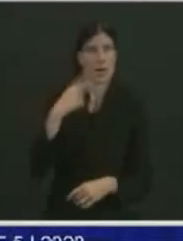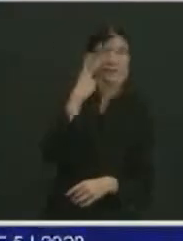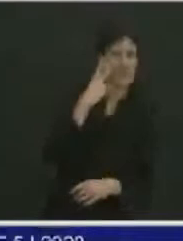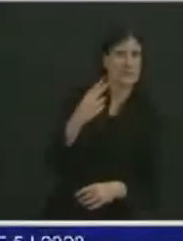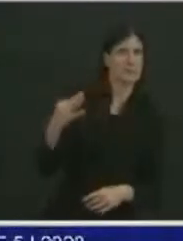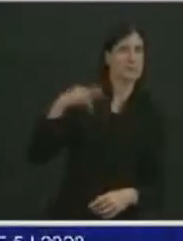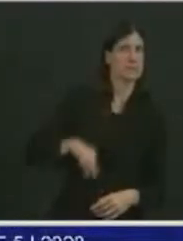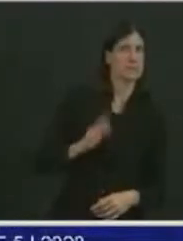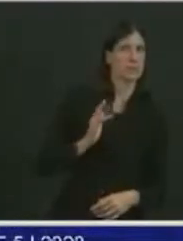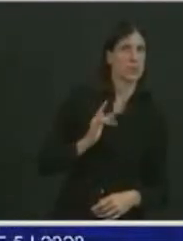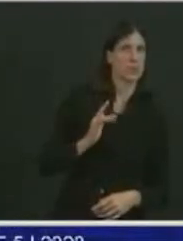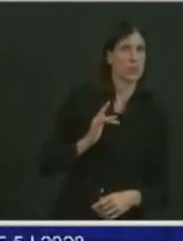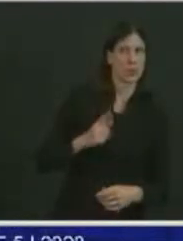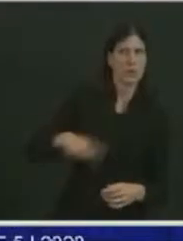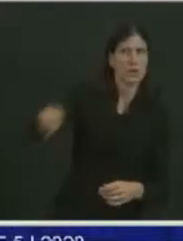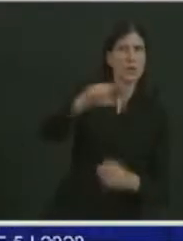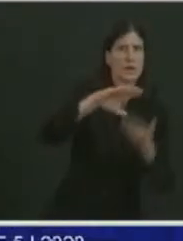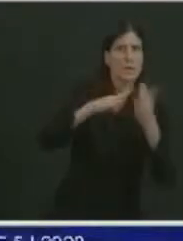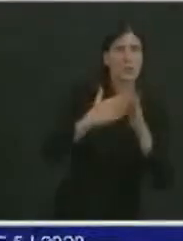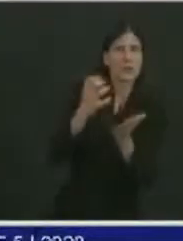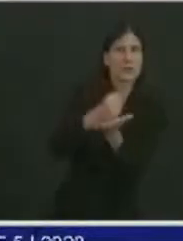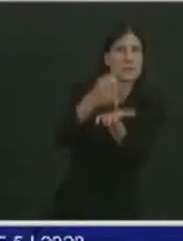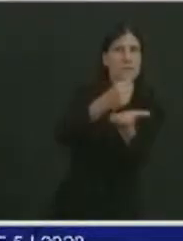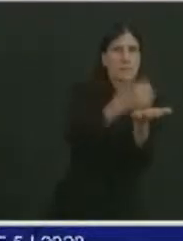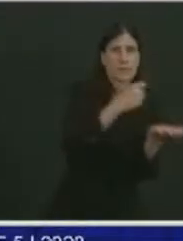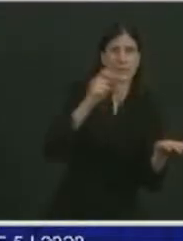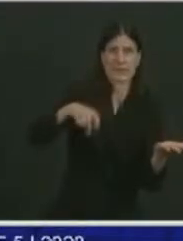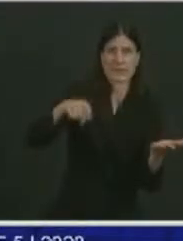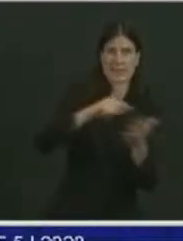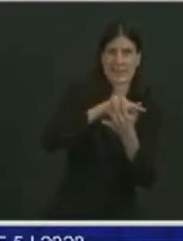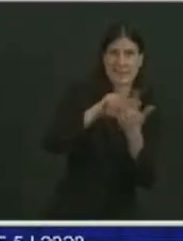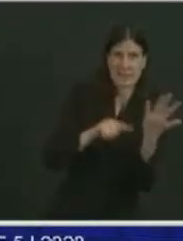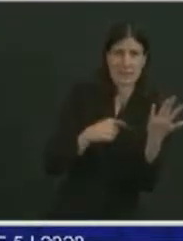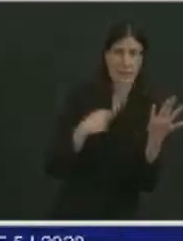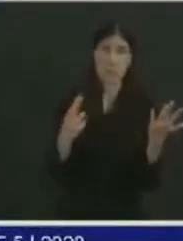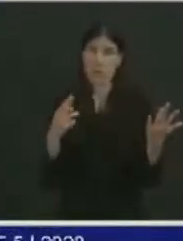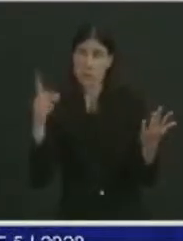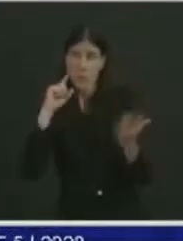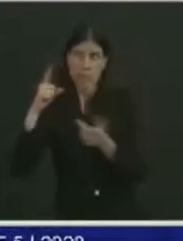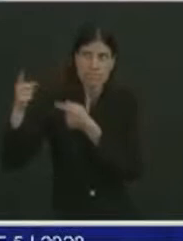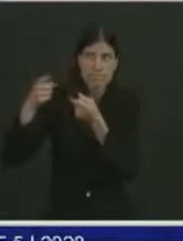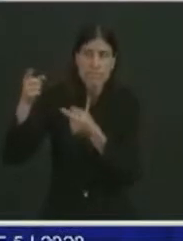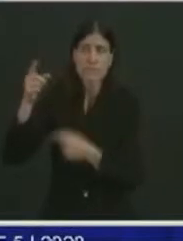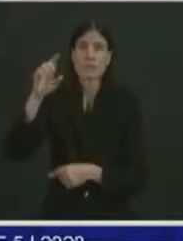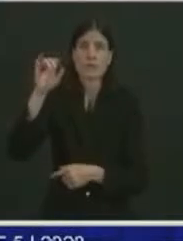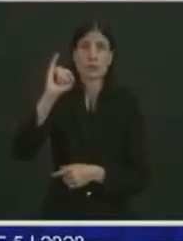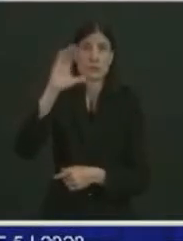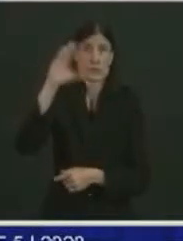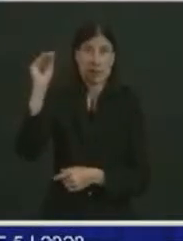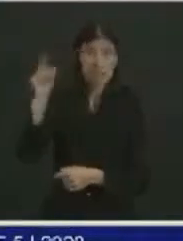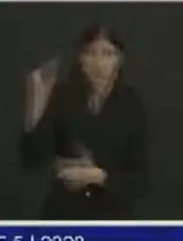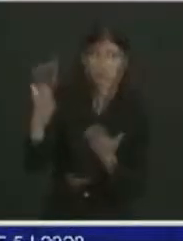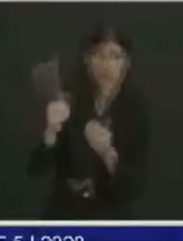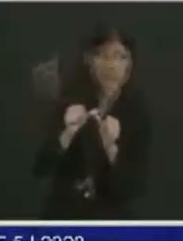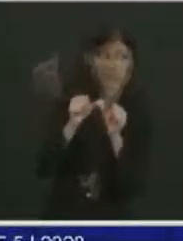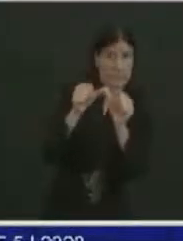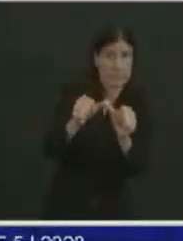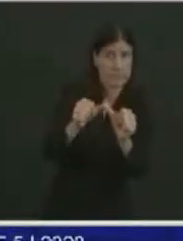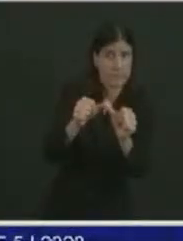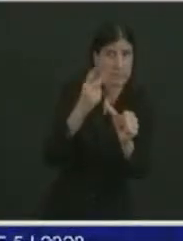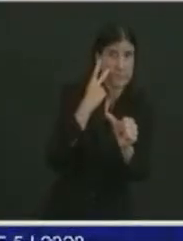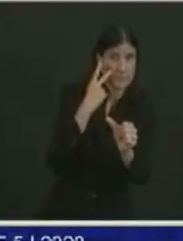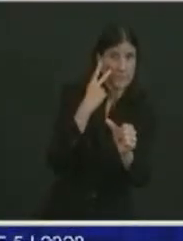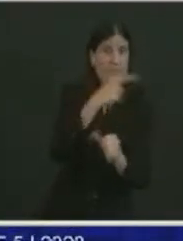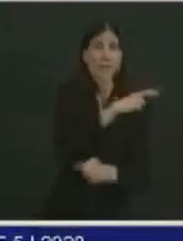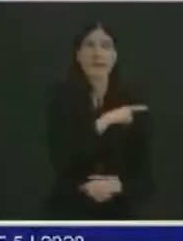and paid for. And so I would like to work with the legislature to make this a permanent feature via statute so we don't have to do it